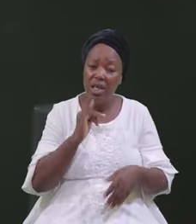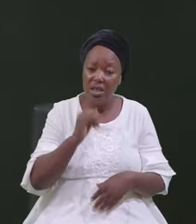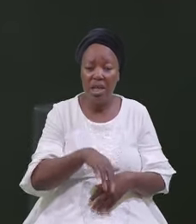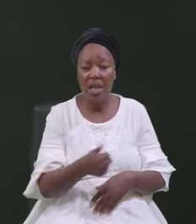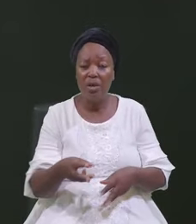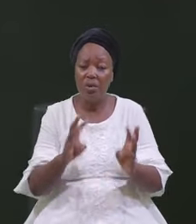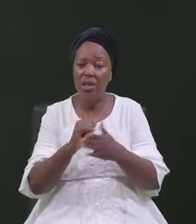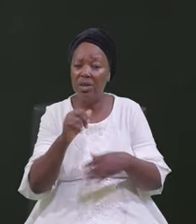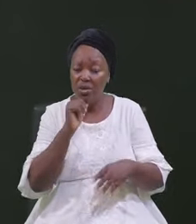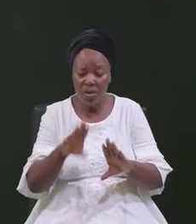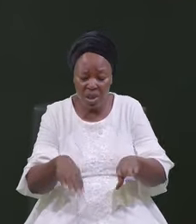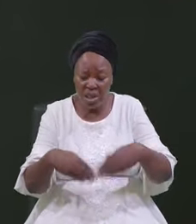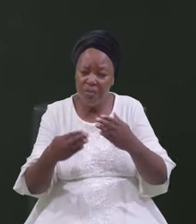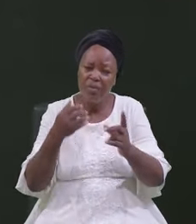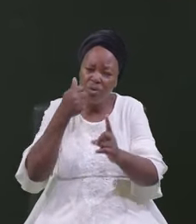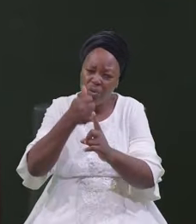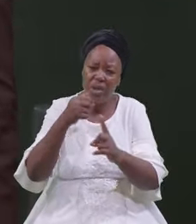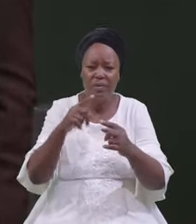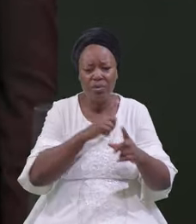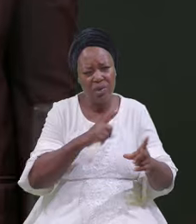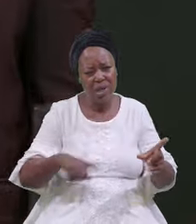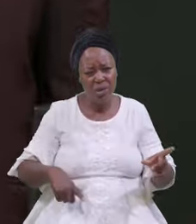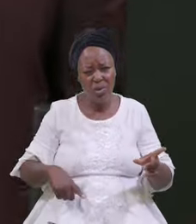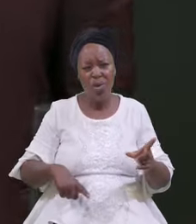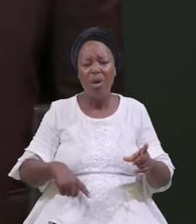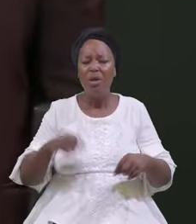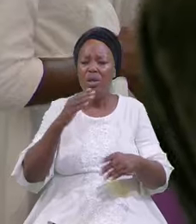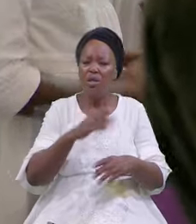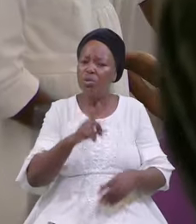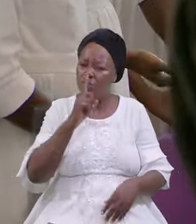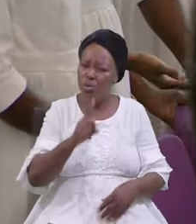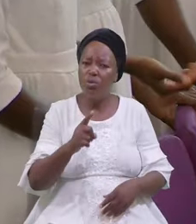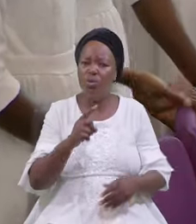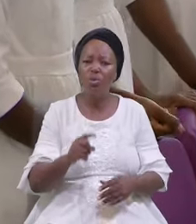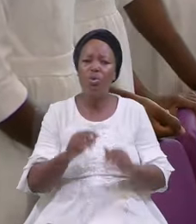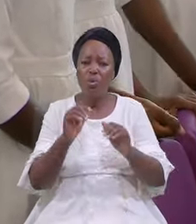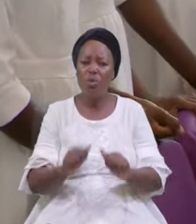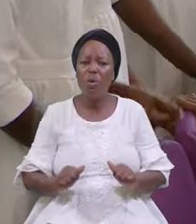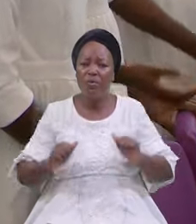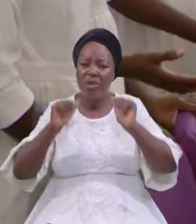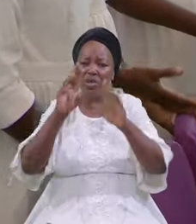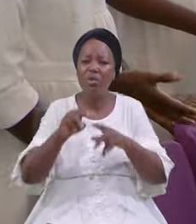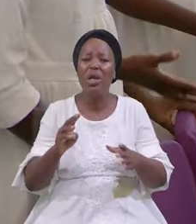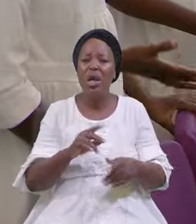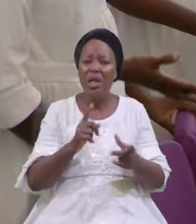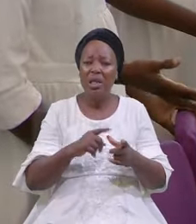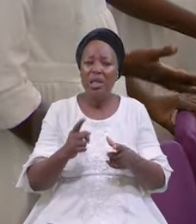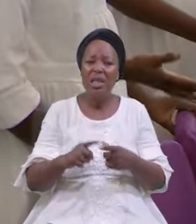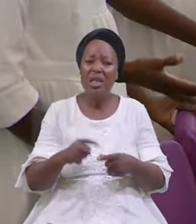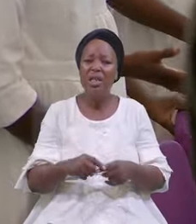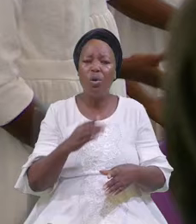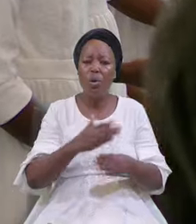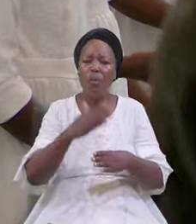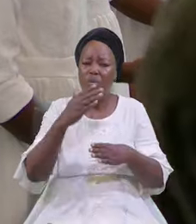really given yourself to the Lord in true conversion, commitment, consecration, let's come to the